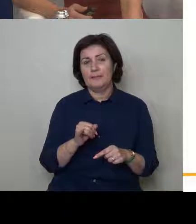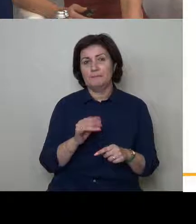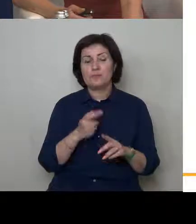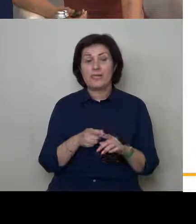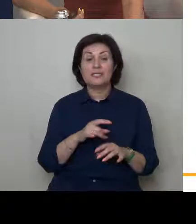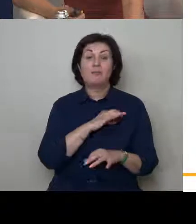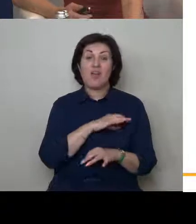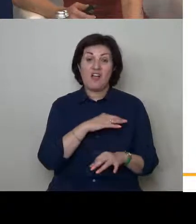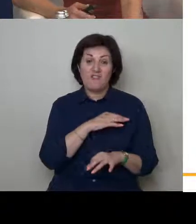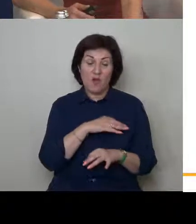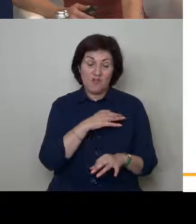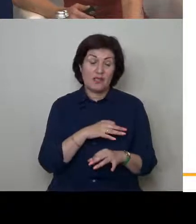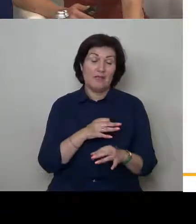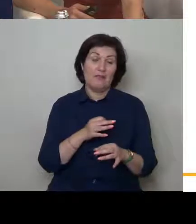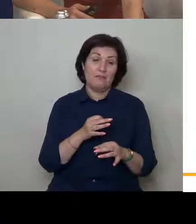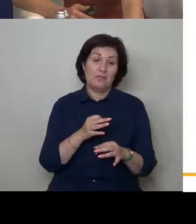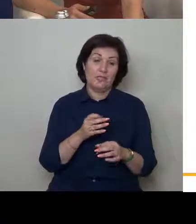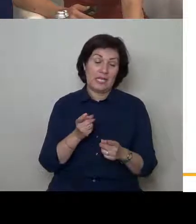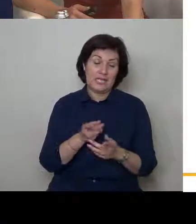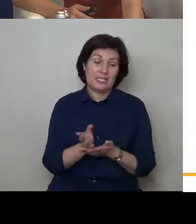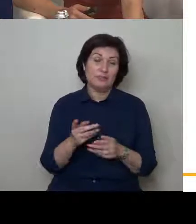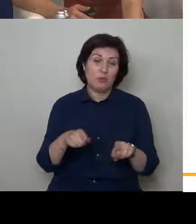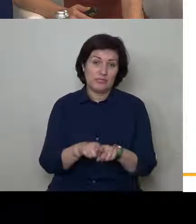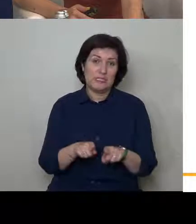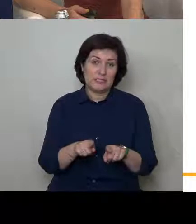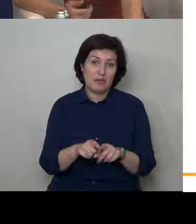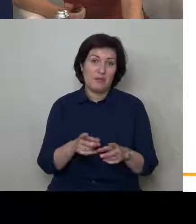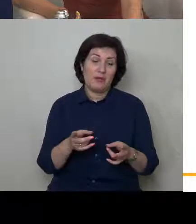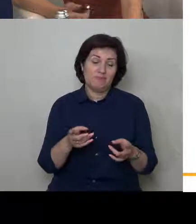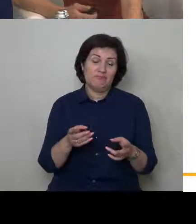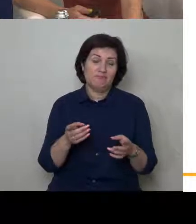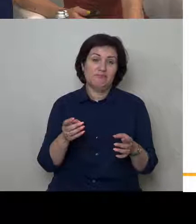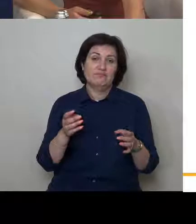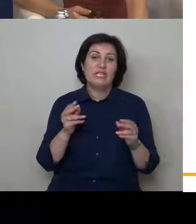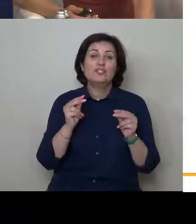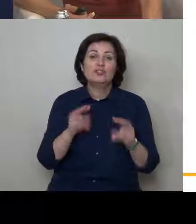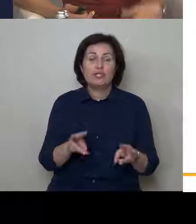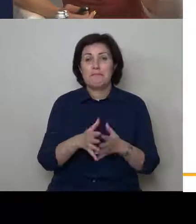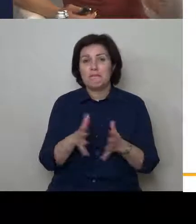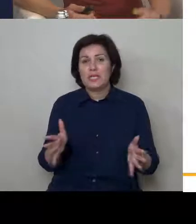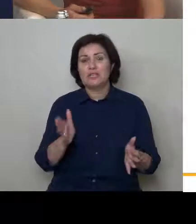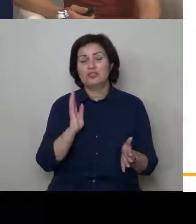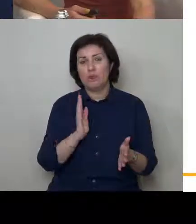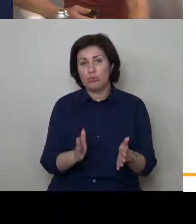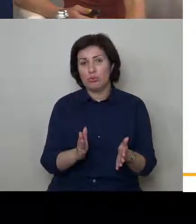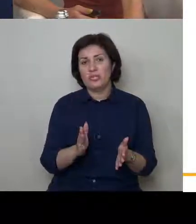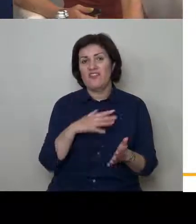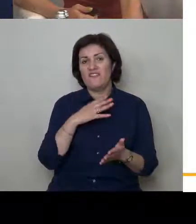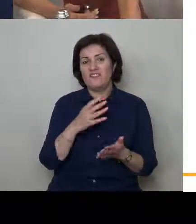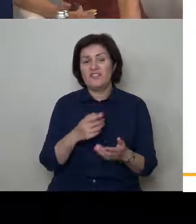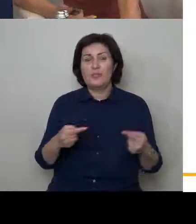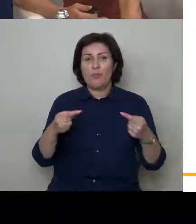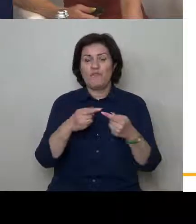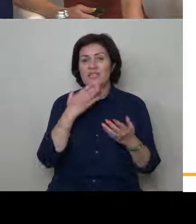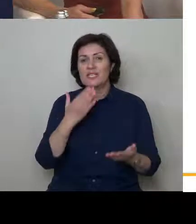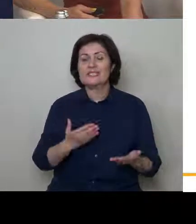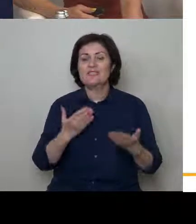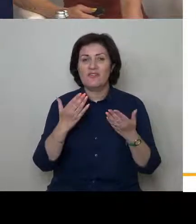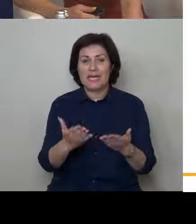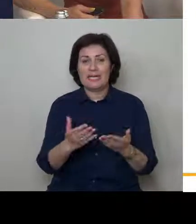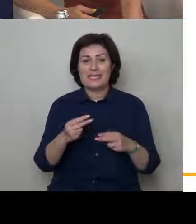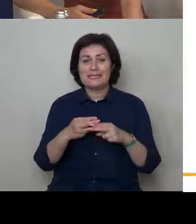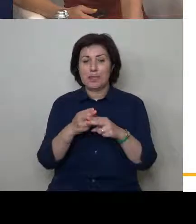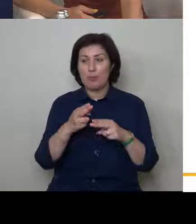country. Yes, you have to fight legal nihilism at every level. Sure.